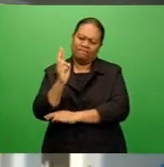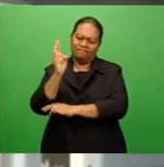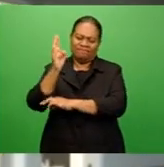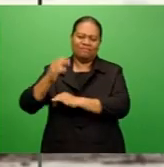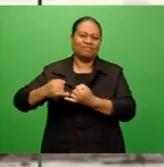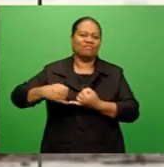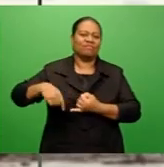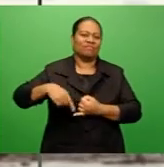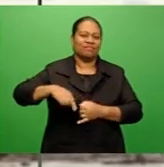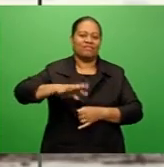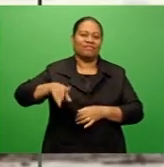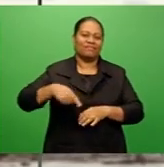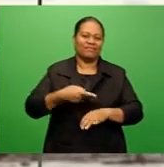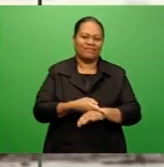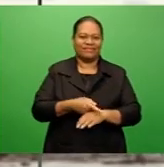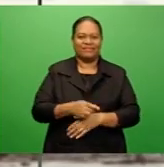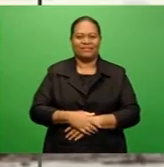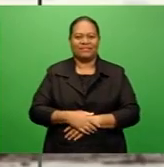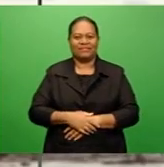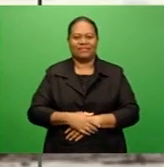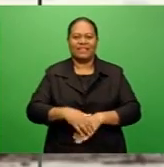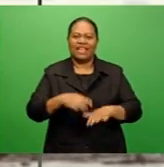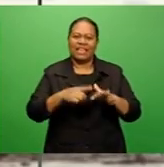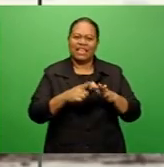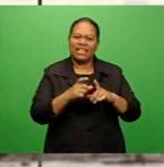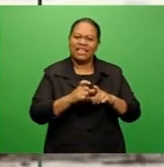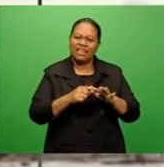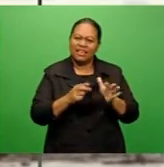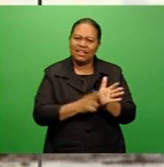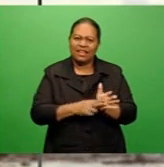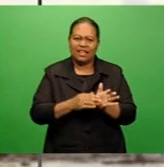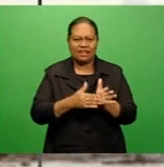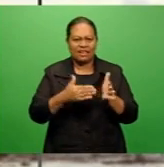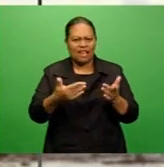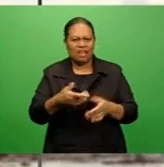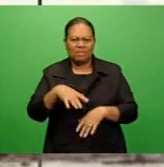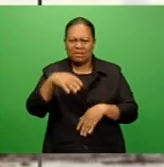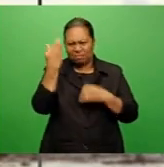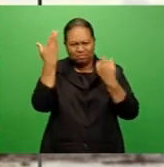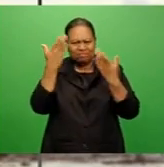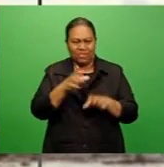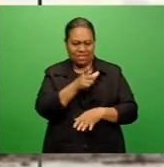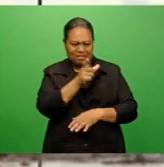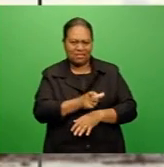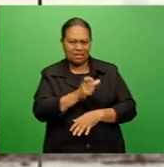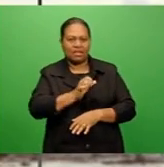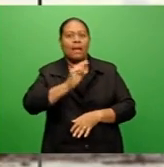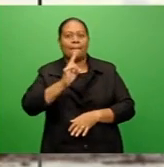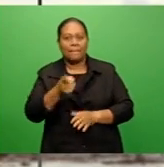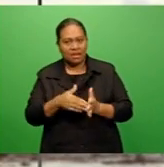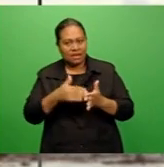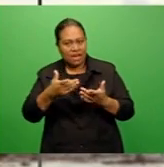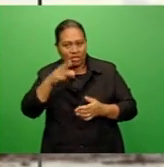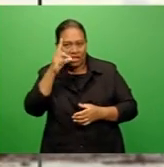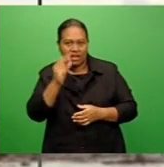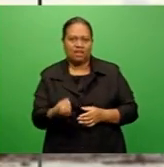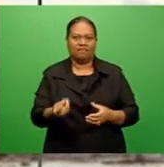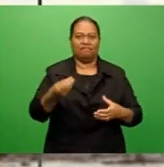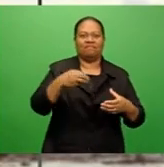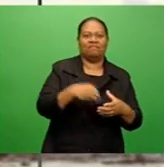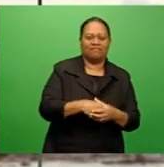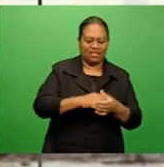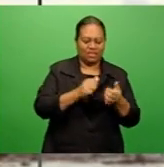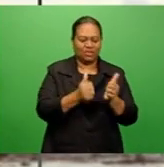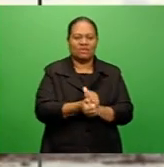every week. Eden Wangai Nambete may be unknown, but she could become a household name soon in the sport